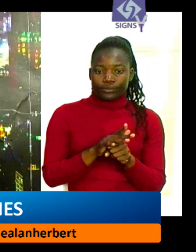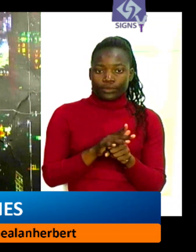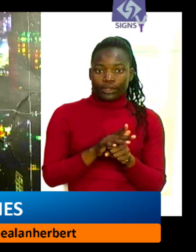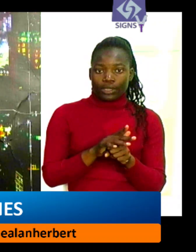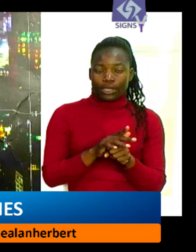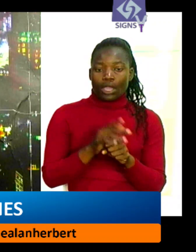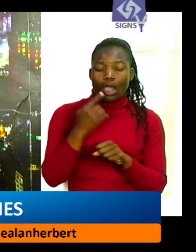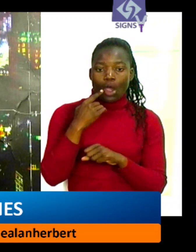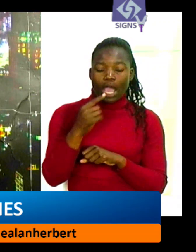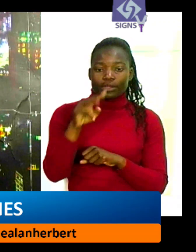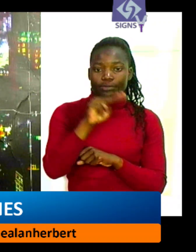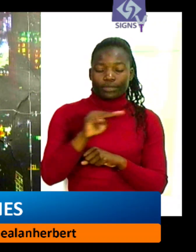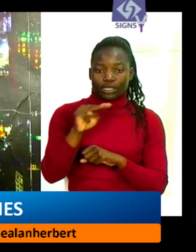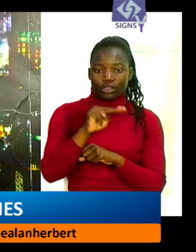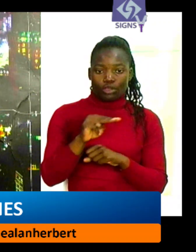pledged